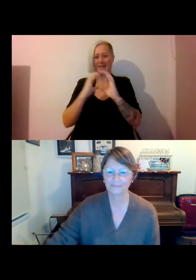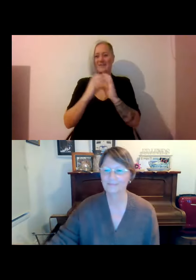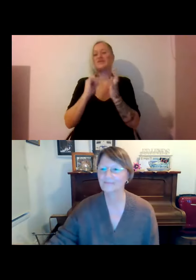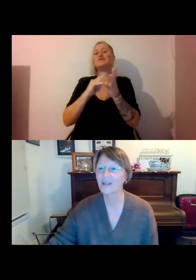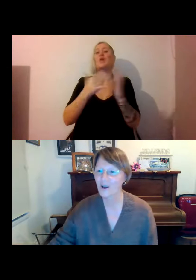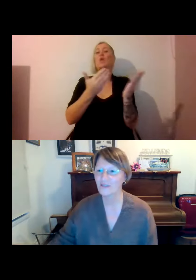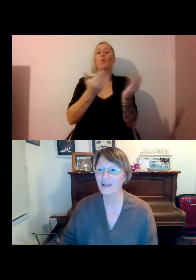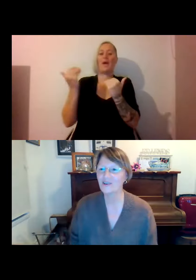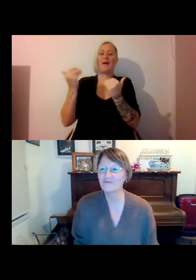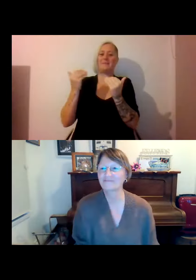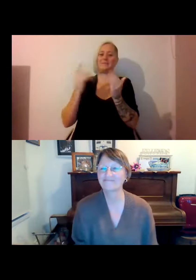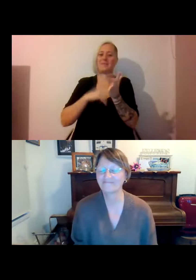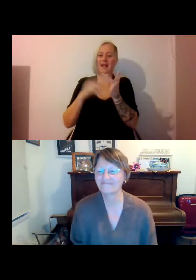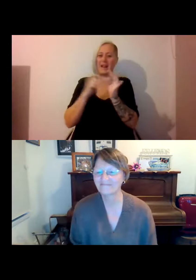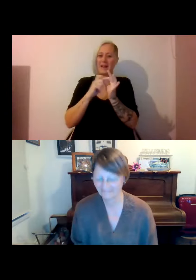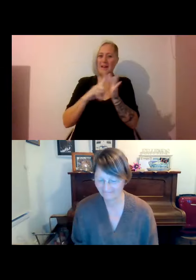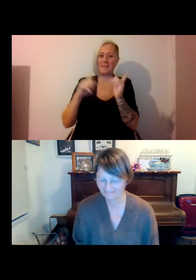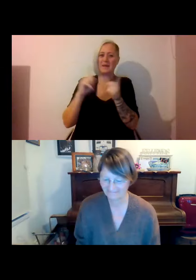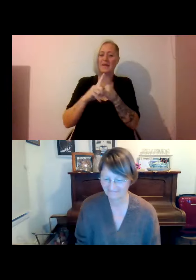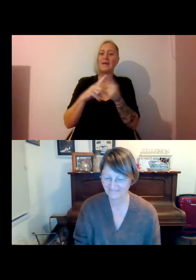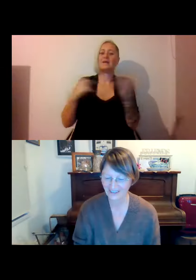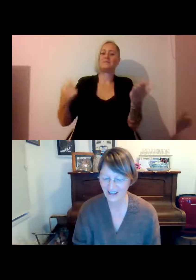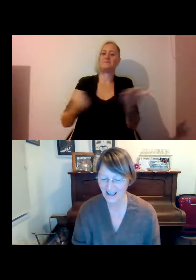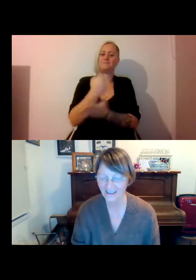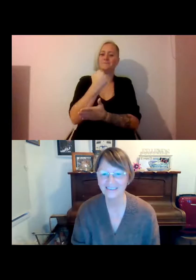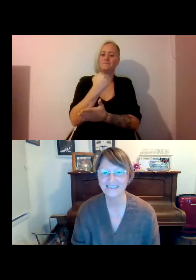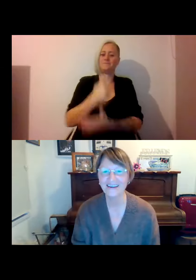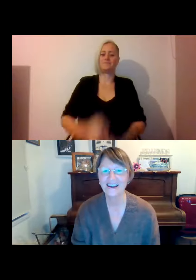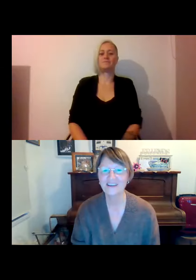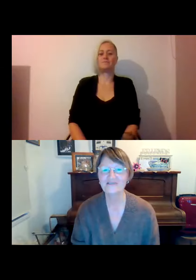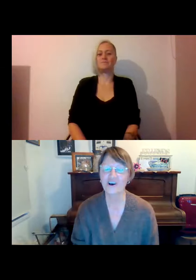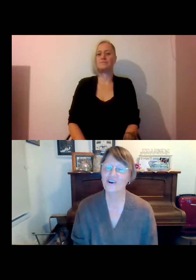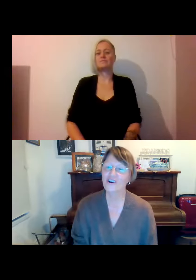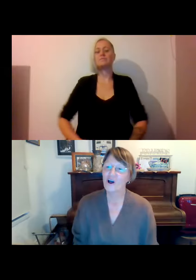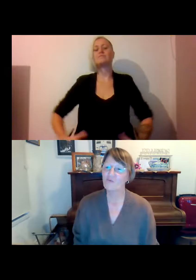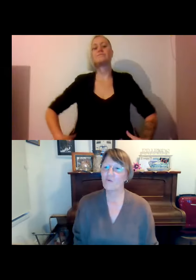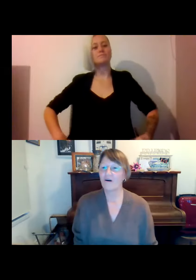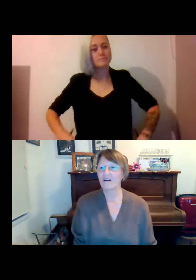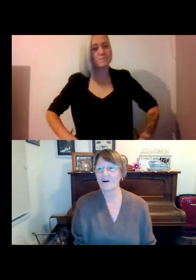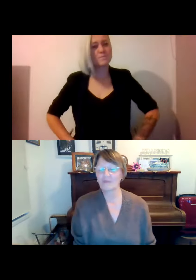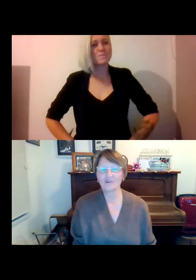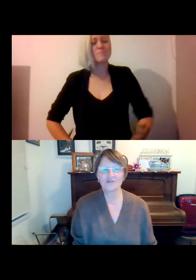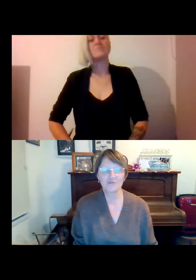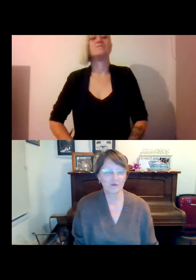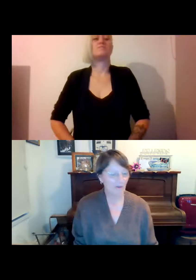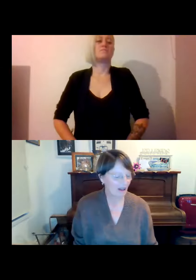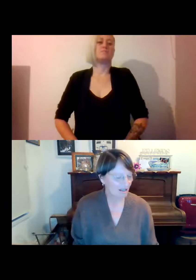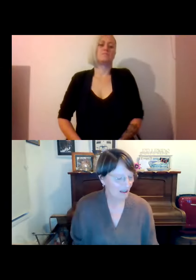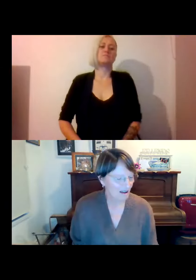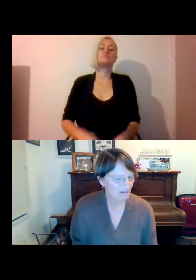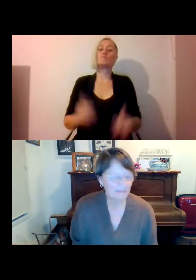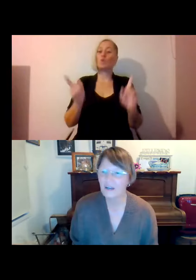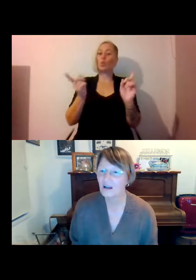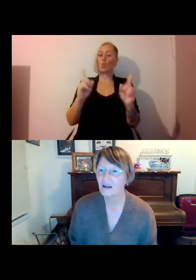Libbi, and I'll just pass over to you now. Okay, so what I'm going to talk